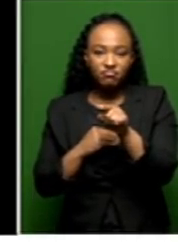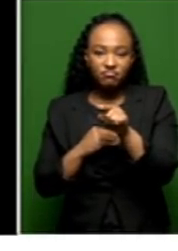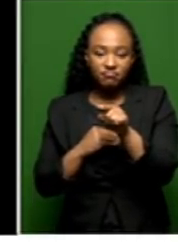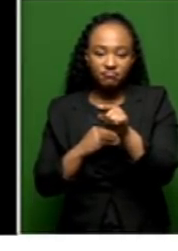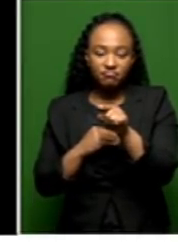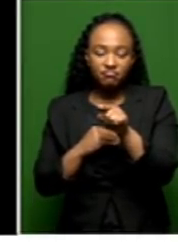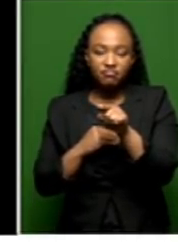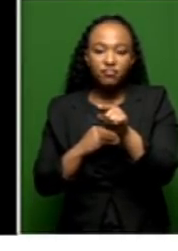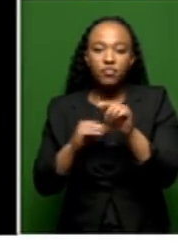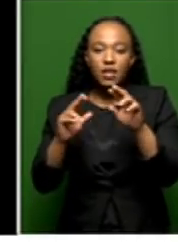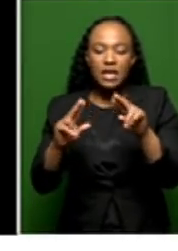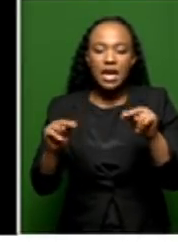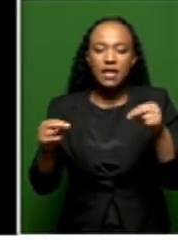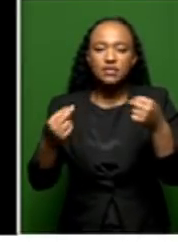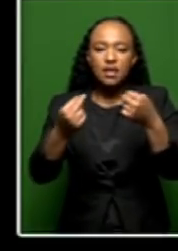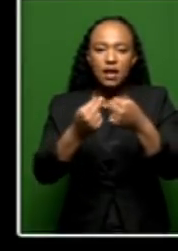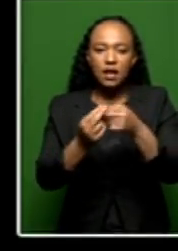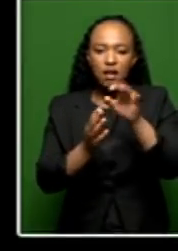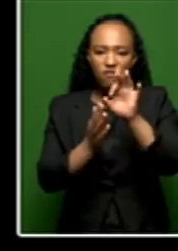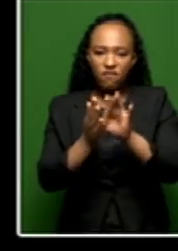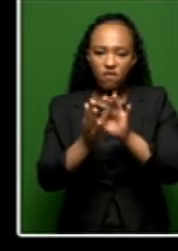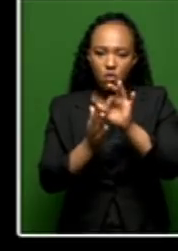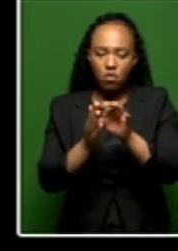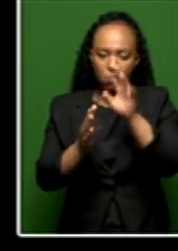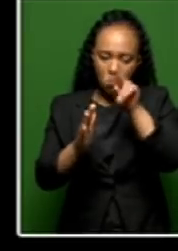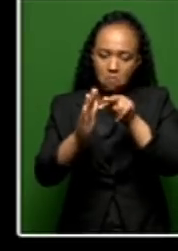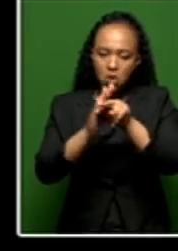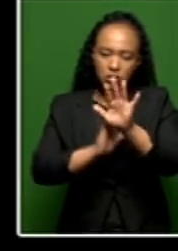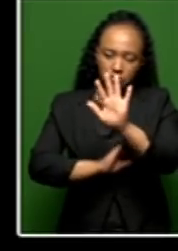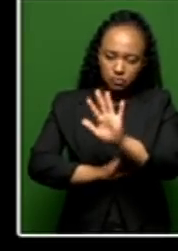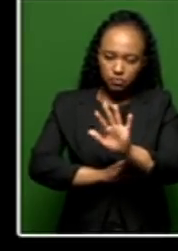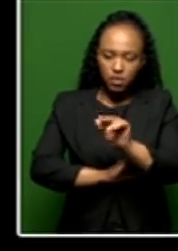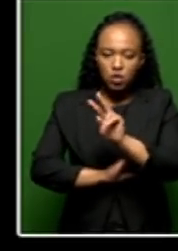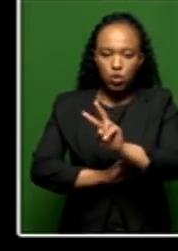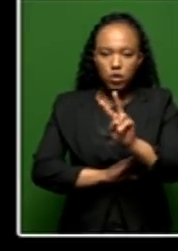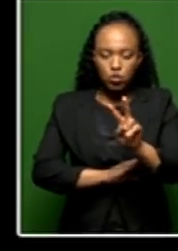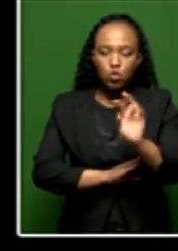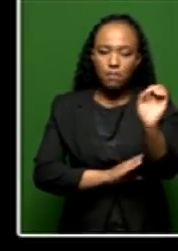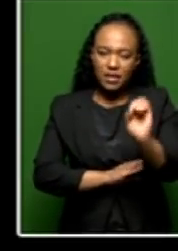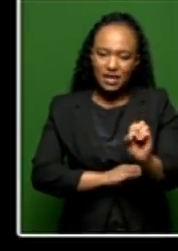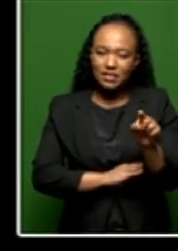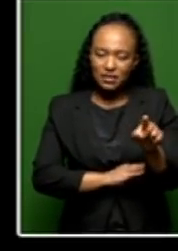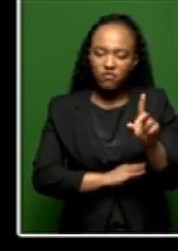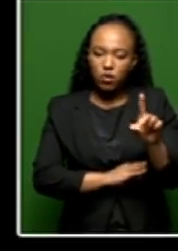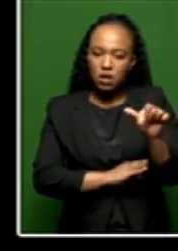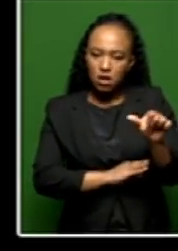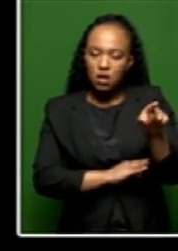the national vote, projecting 22%, which would also be quite a significant loss for the